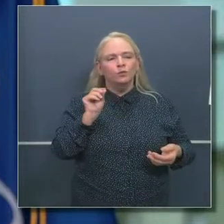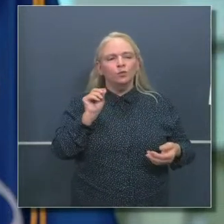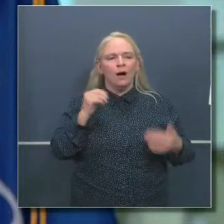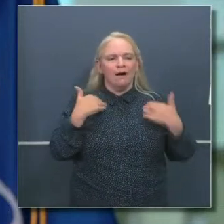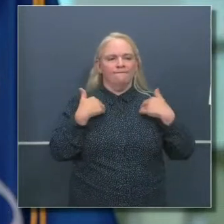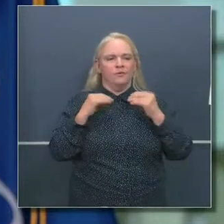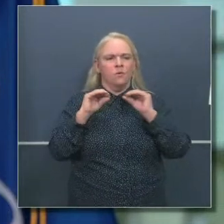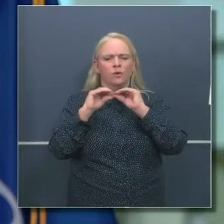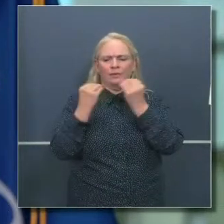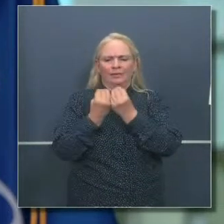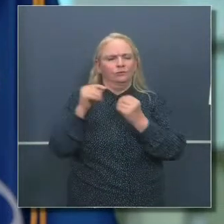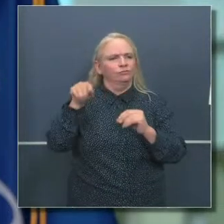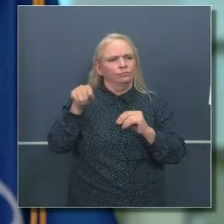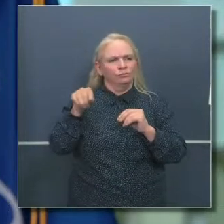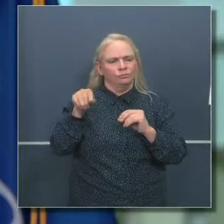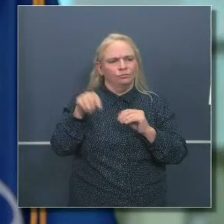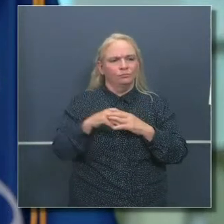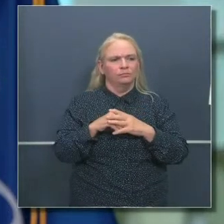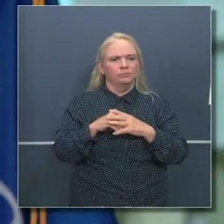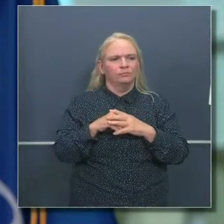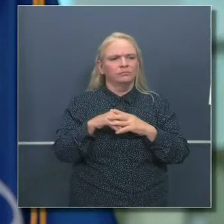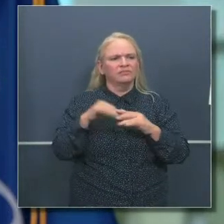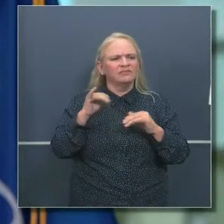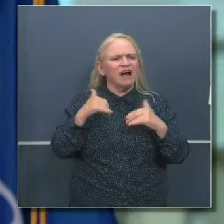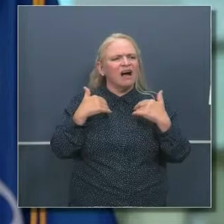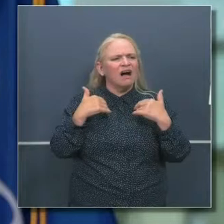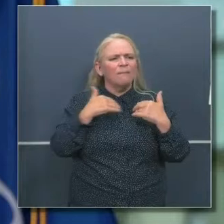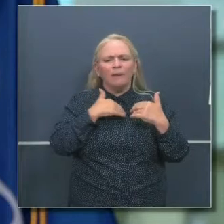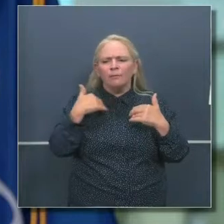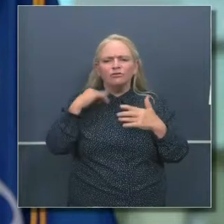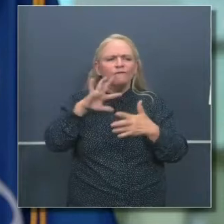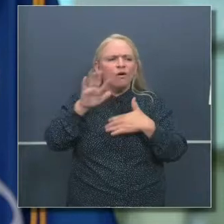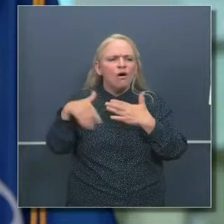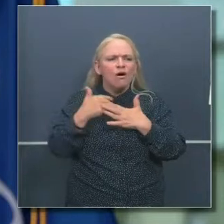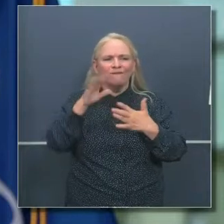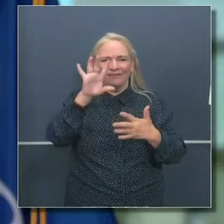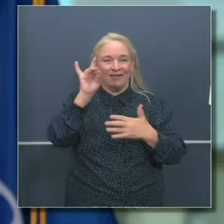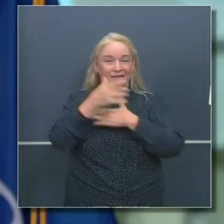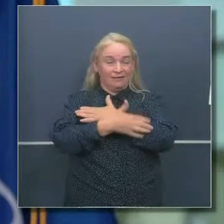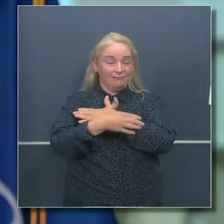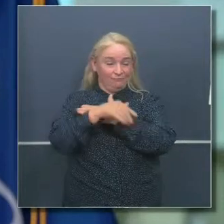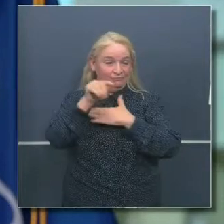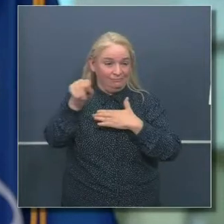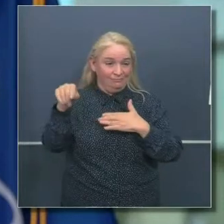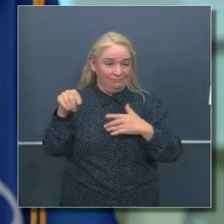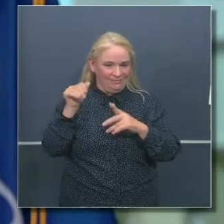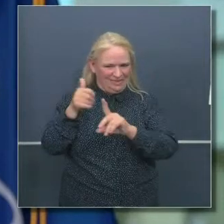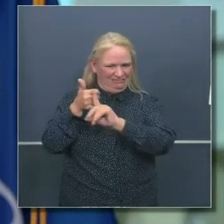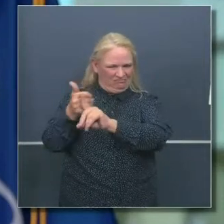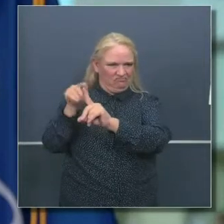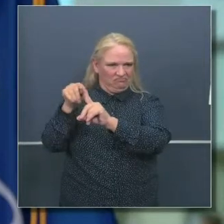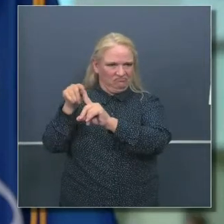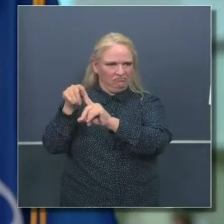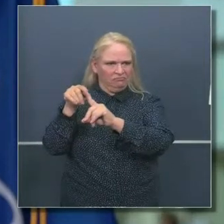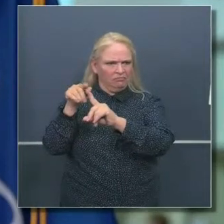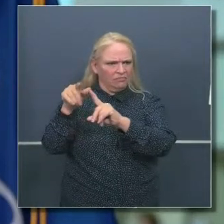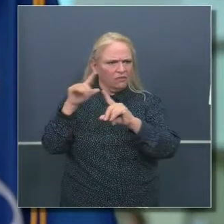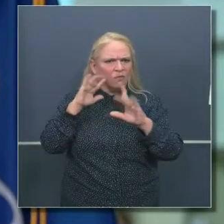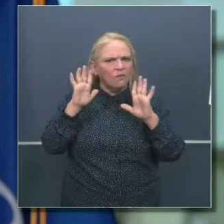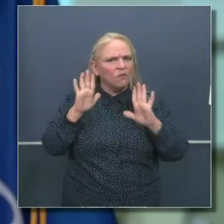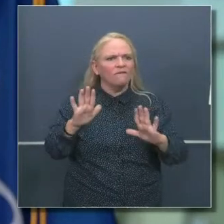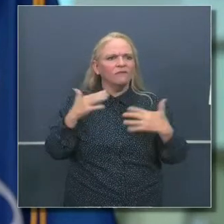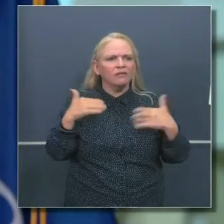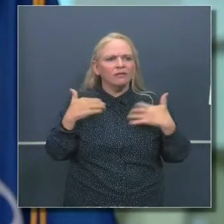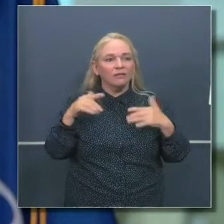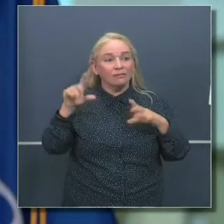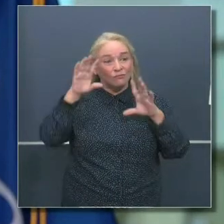representing 58 counties in the state of California. They have an outstanding leader, Graham, who, and a wonderful president